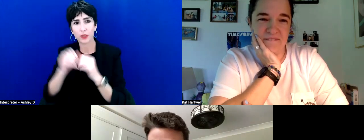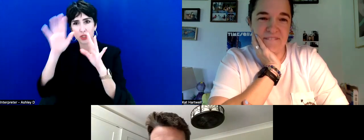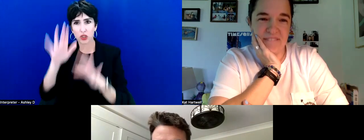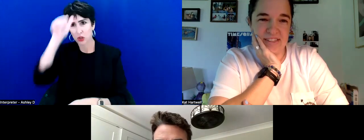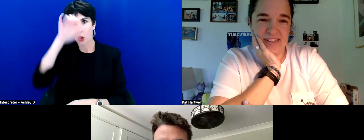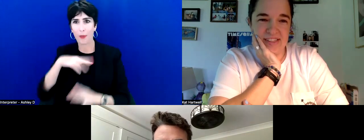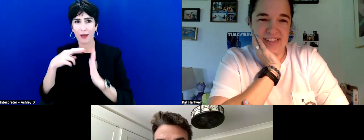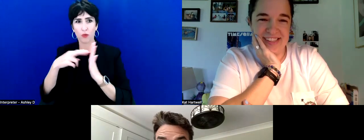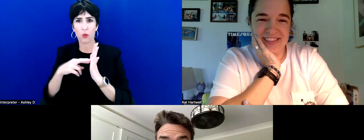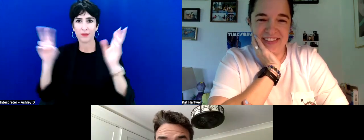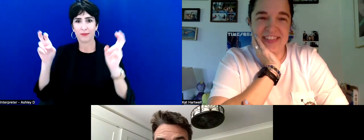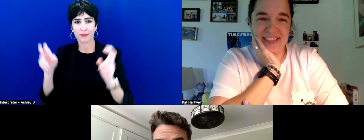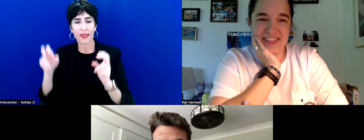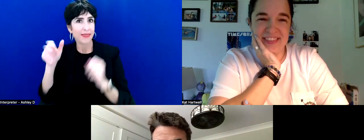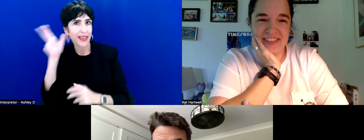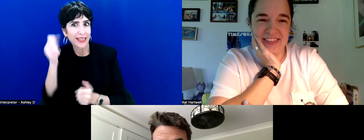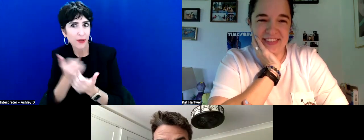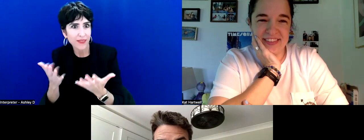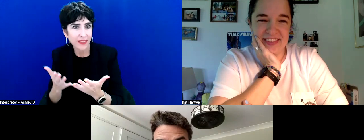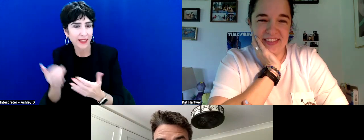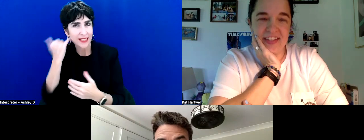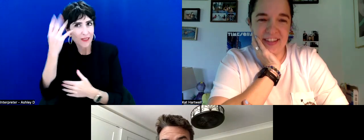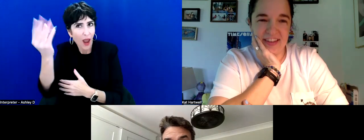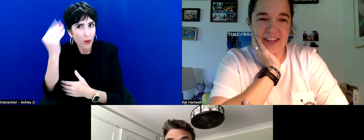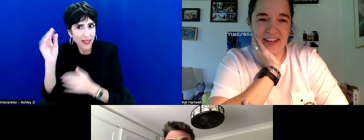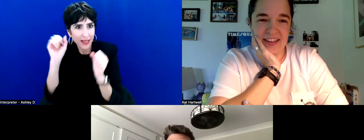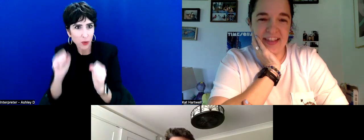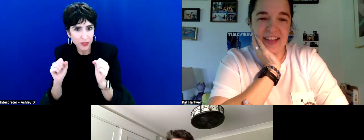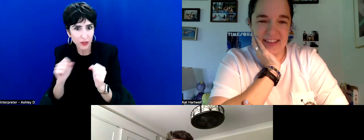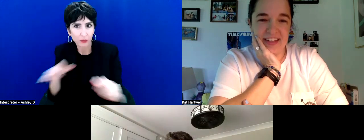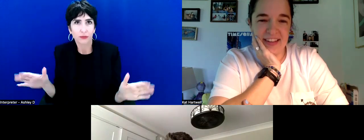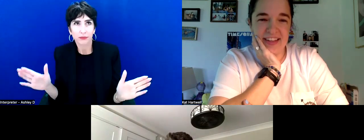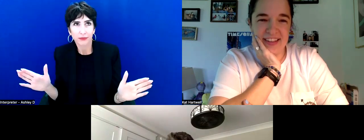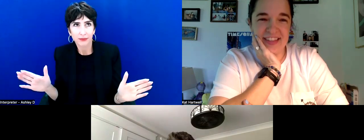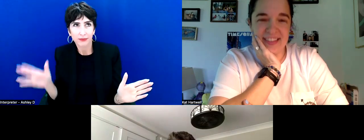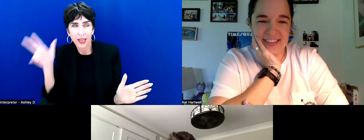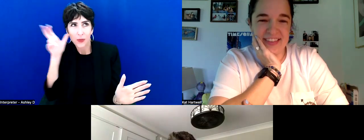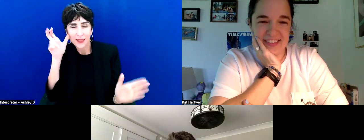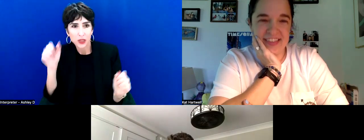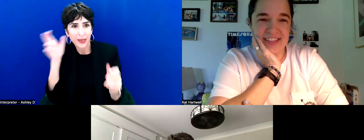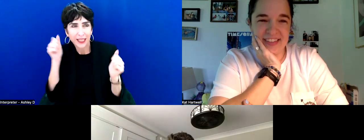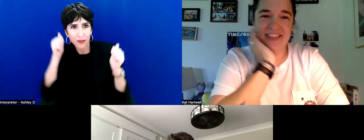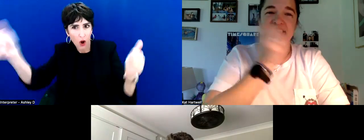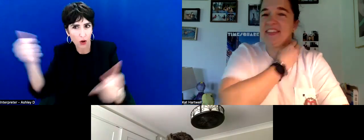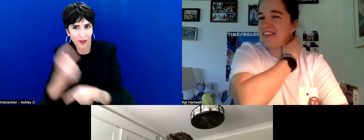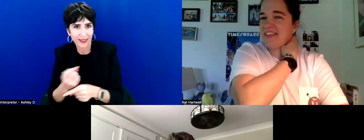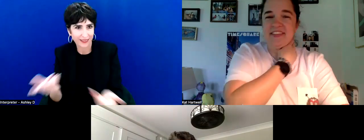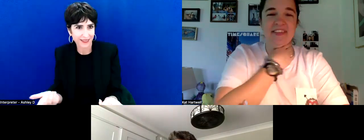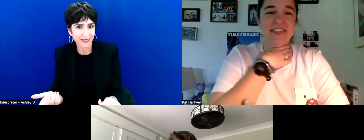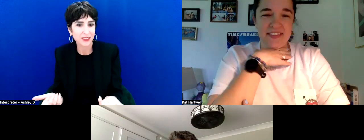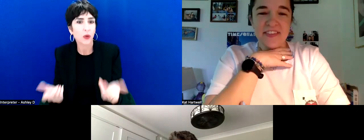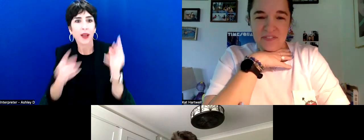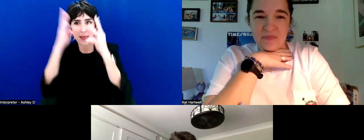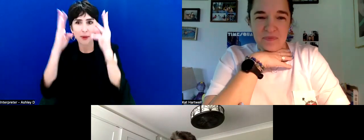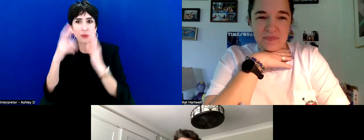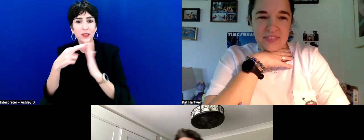rules. Like they can hear everything because if you're outside in the winter and you're really still and you listen, you can hear really far, right? So I came up with